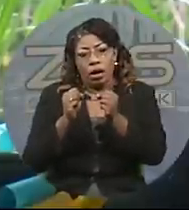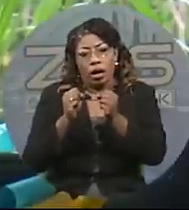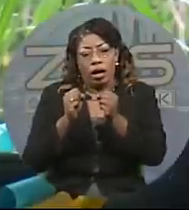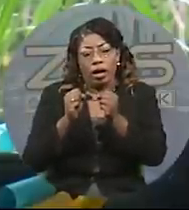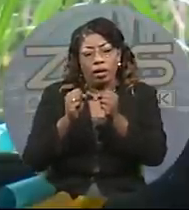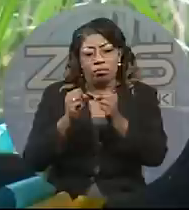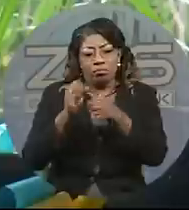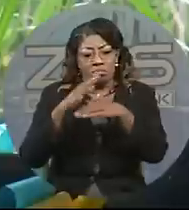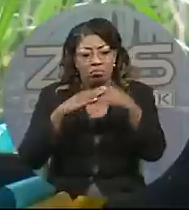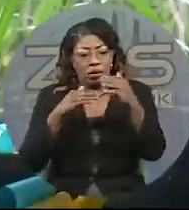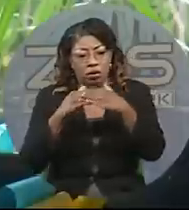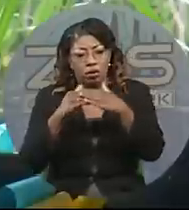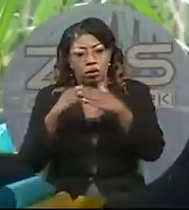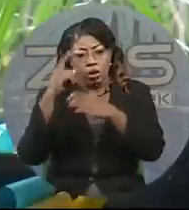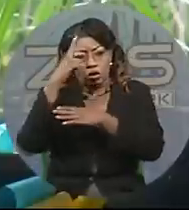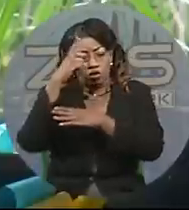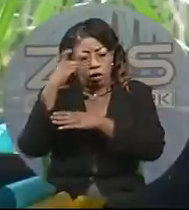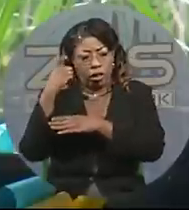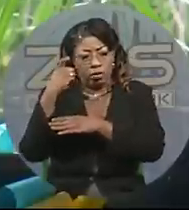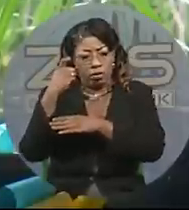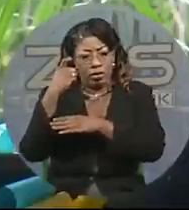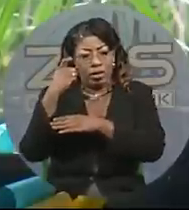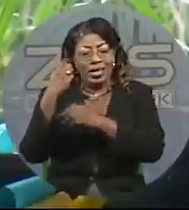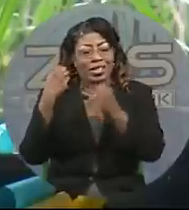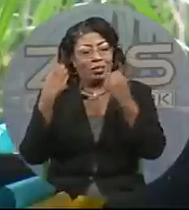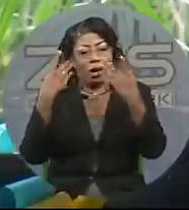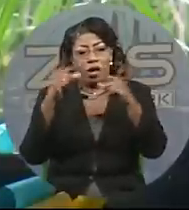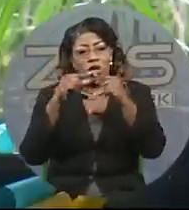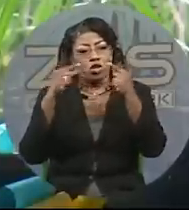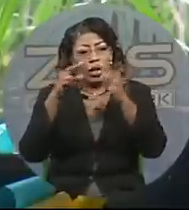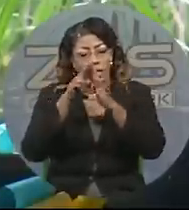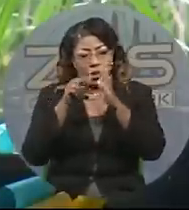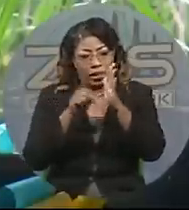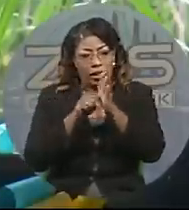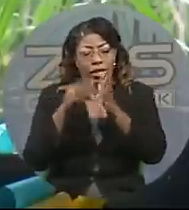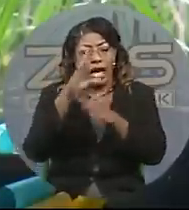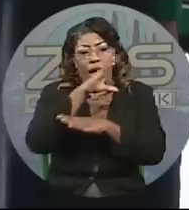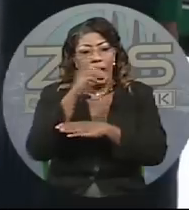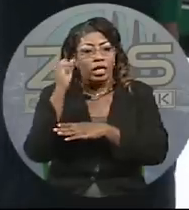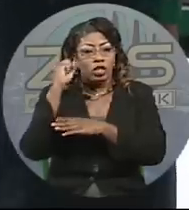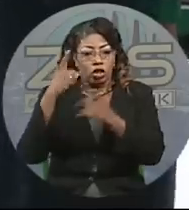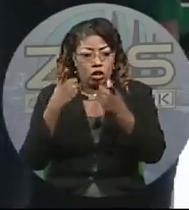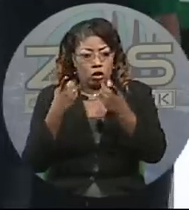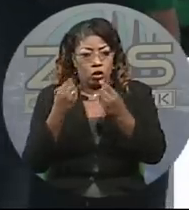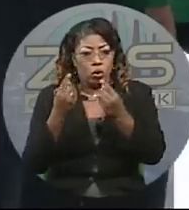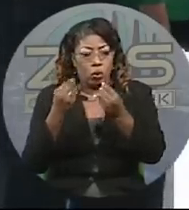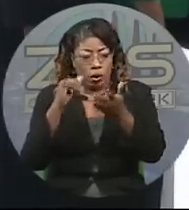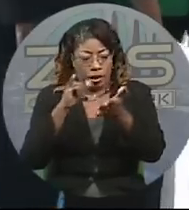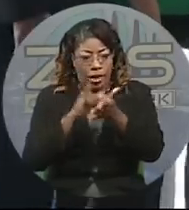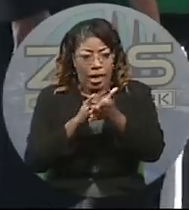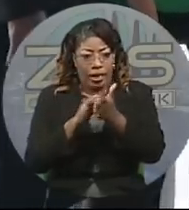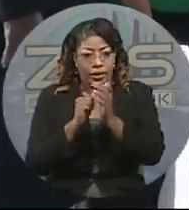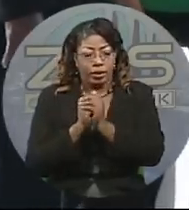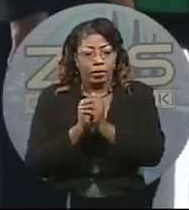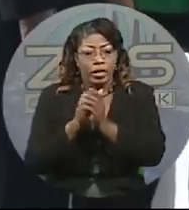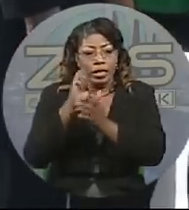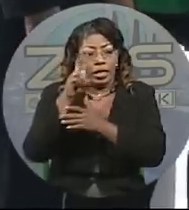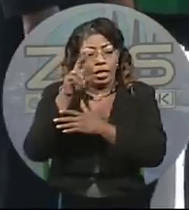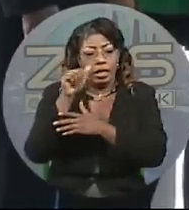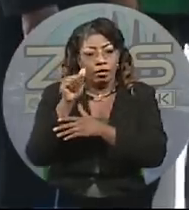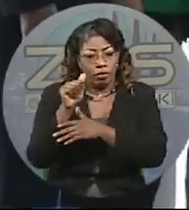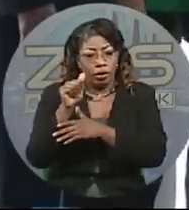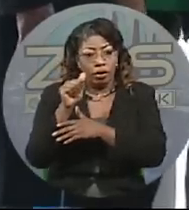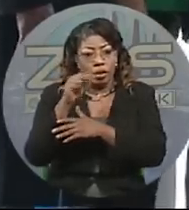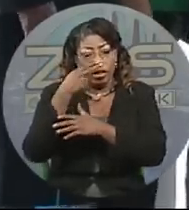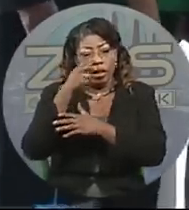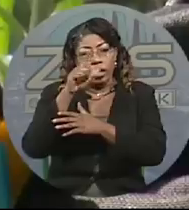help inspire greatness. And Mrs. Hilton met that mark with ease. Mr. Christie pleads that patron Eva Hilton is alive to